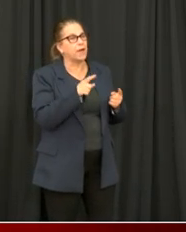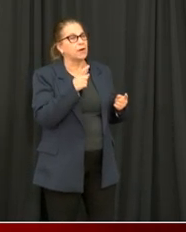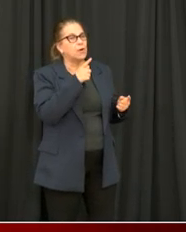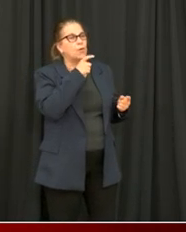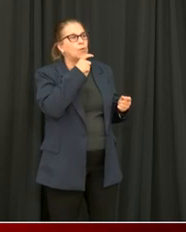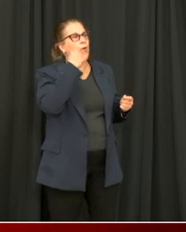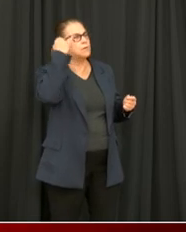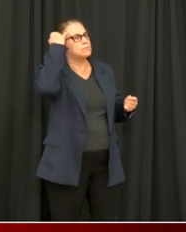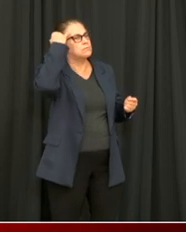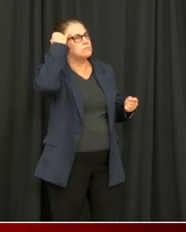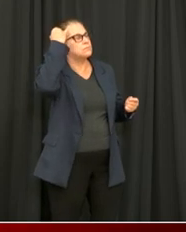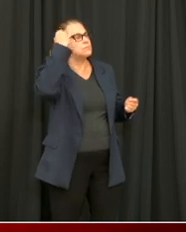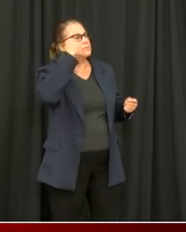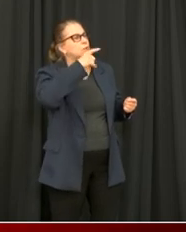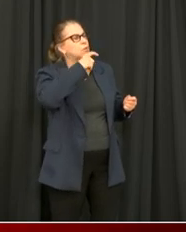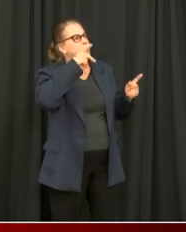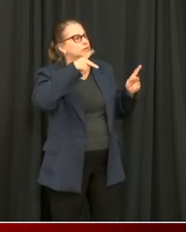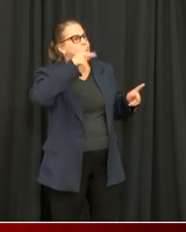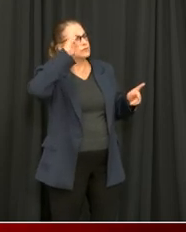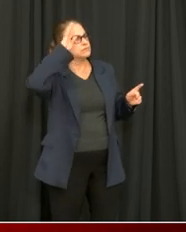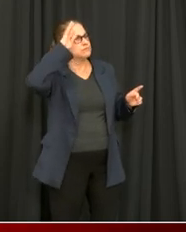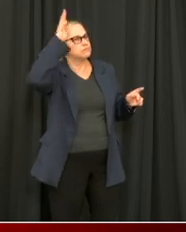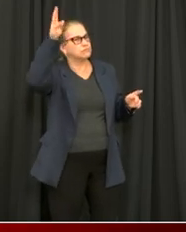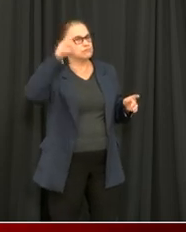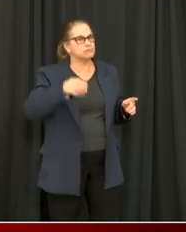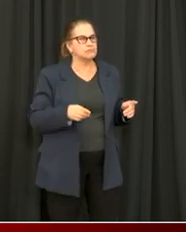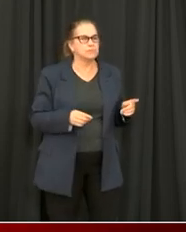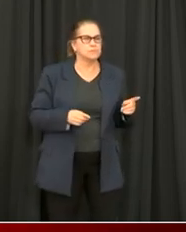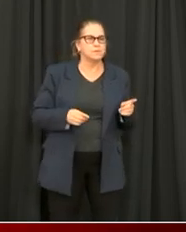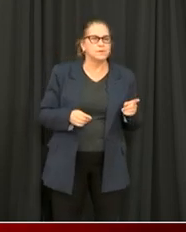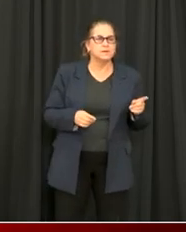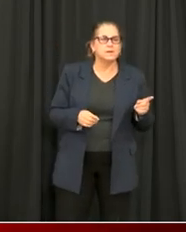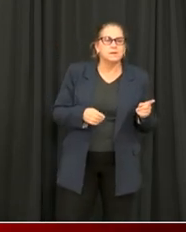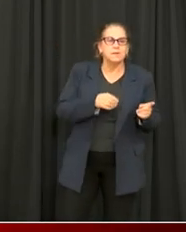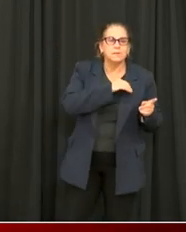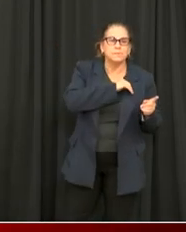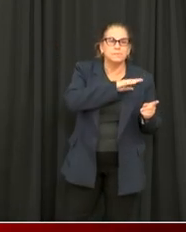I'm just wondering if... As I've mentioned, this is a Mural's DC project.